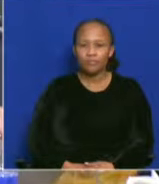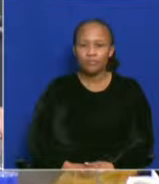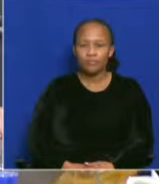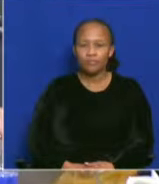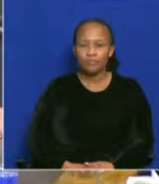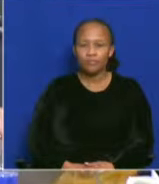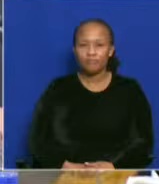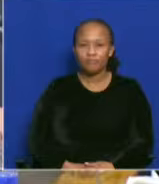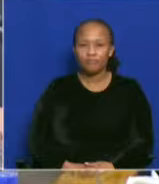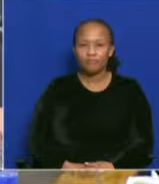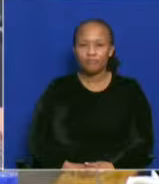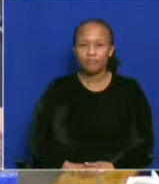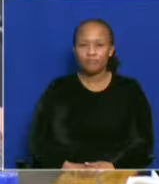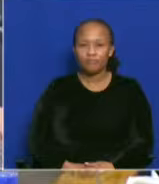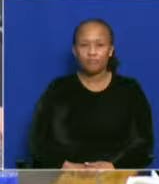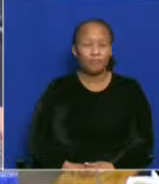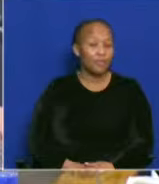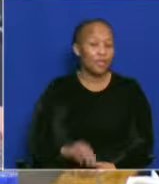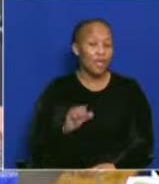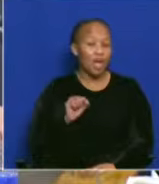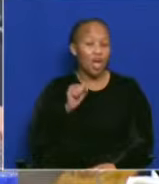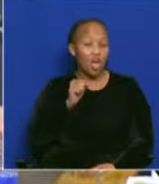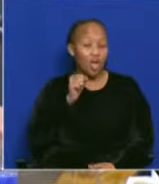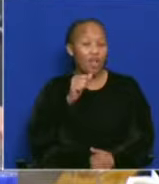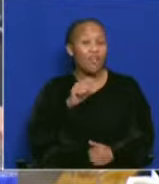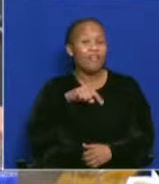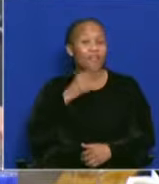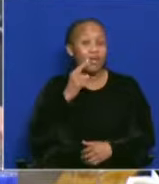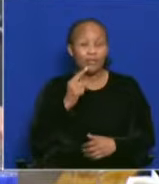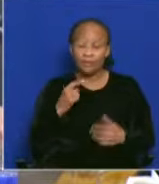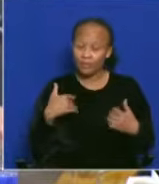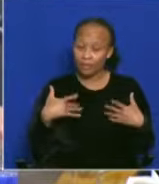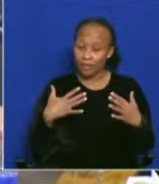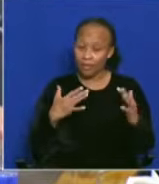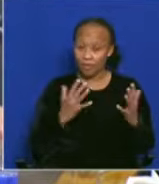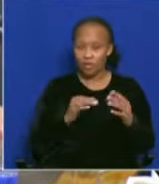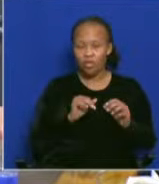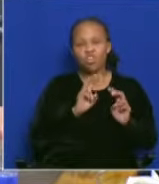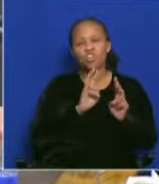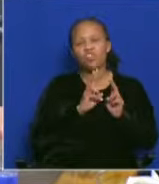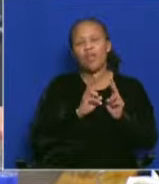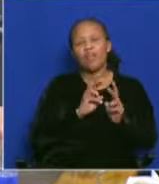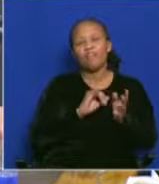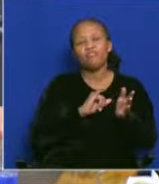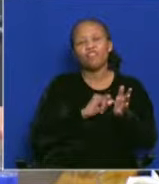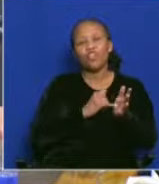exchange, it begins on 12 January 2021.